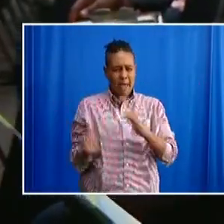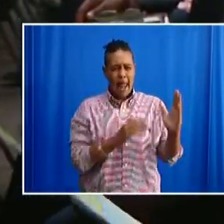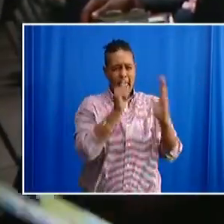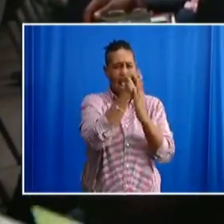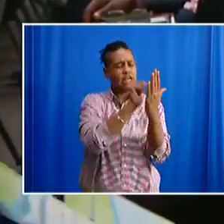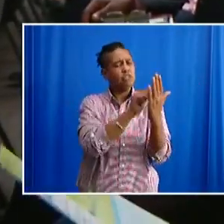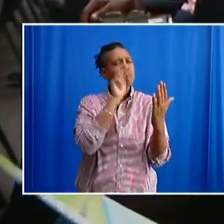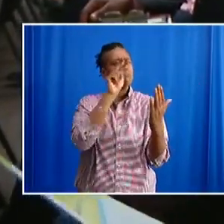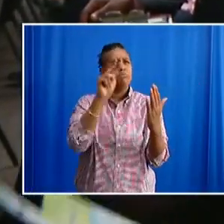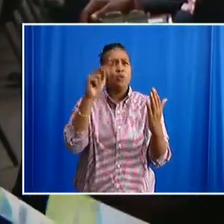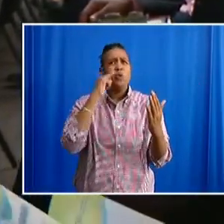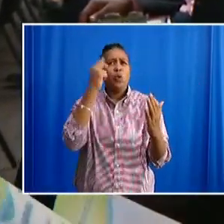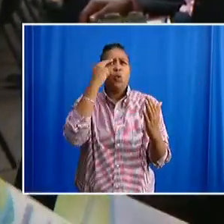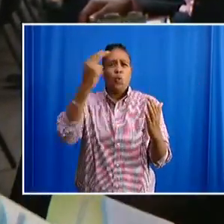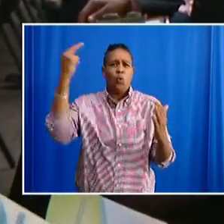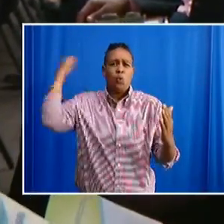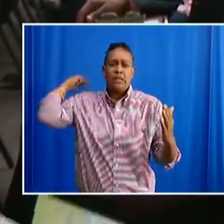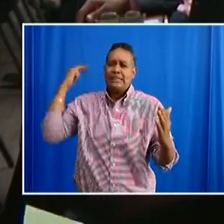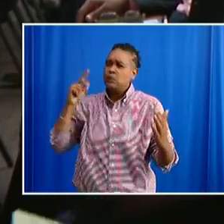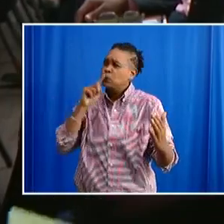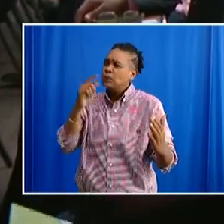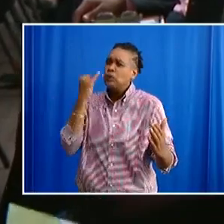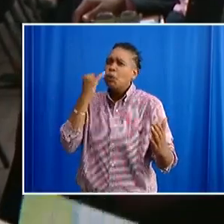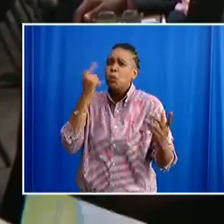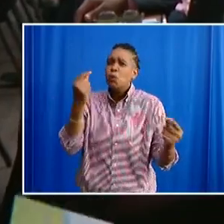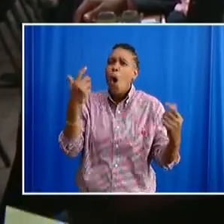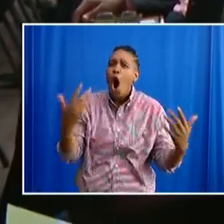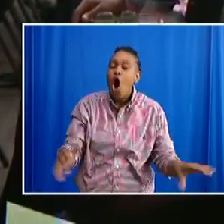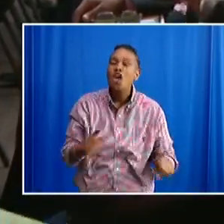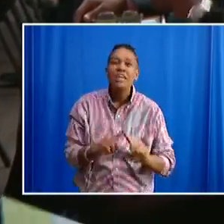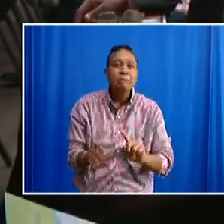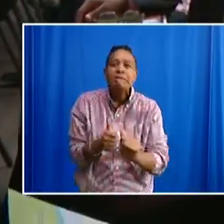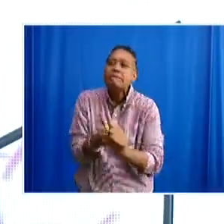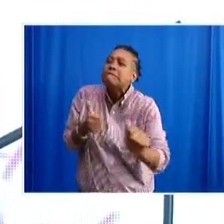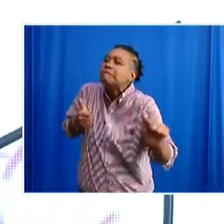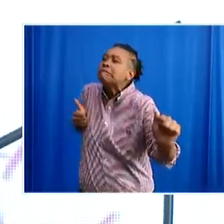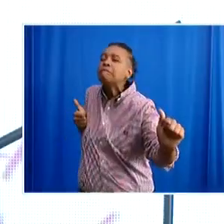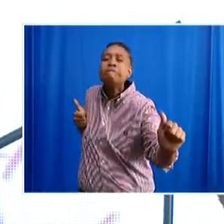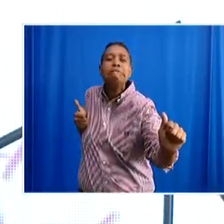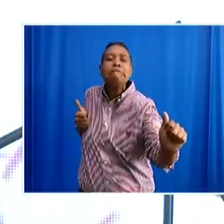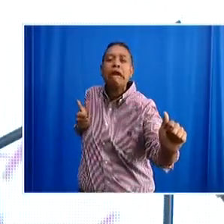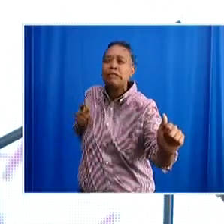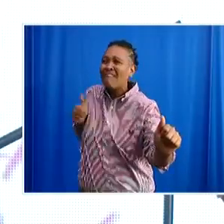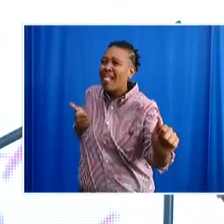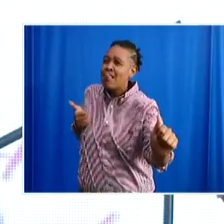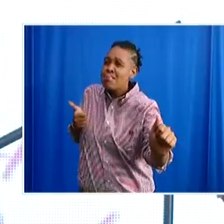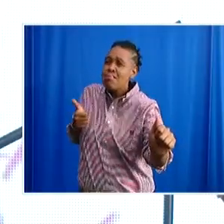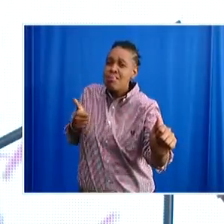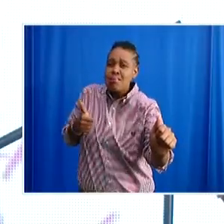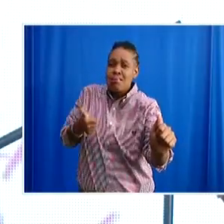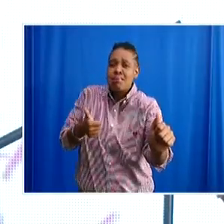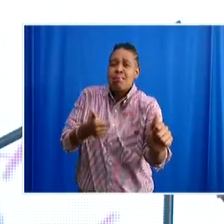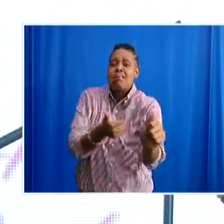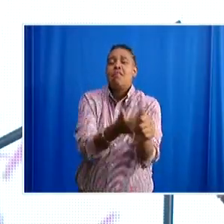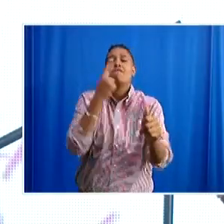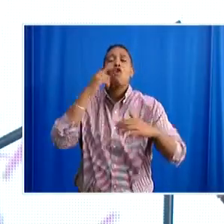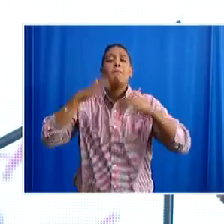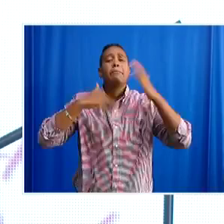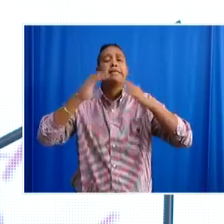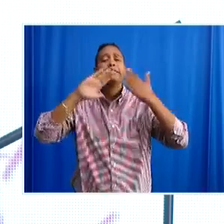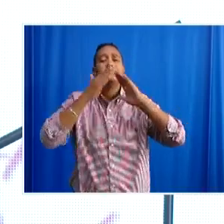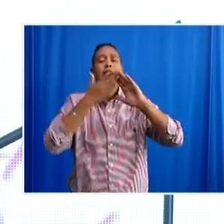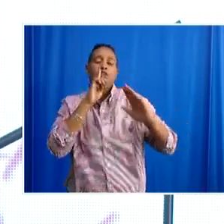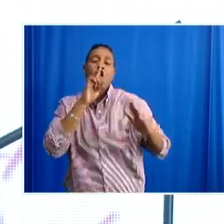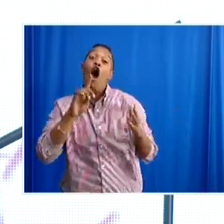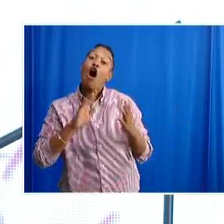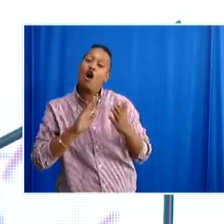realize how far away we are from where we need to be in terms of well-built cities and communities. In focusing on rebuilding the